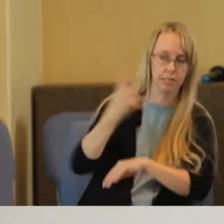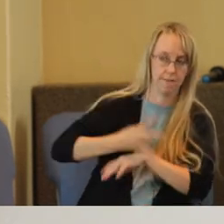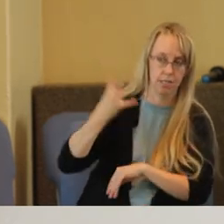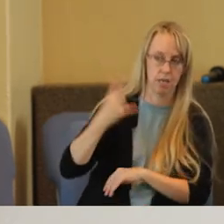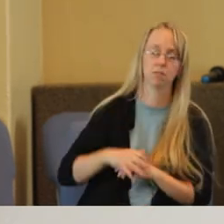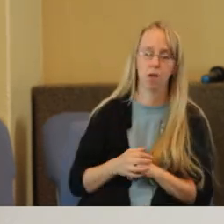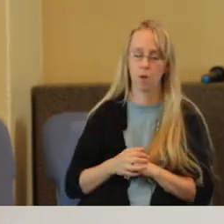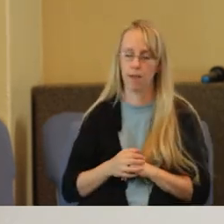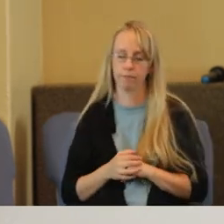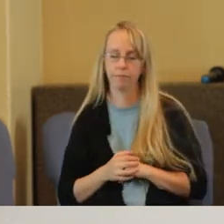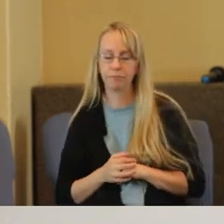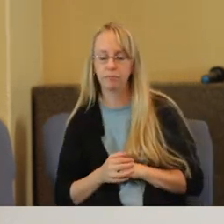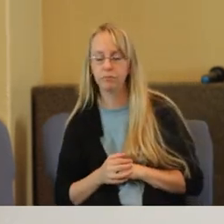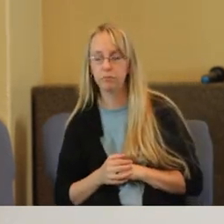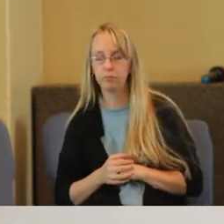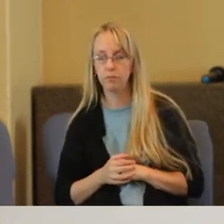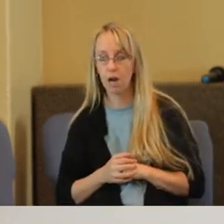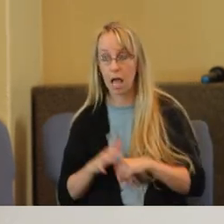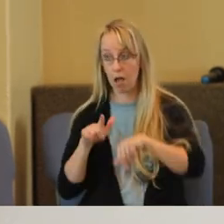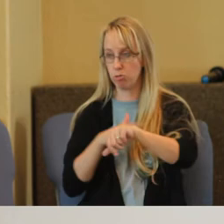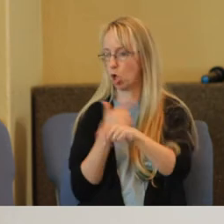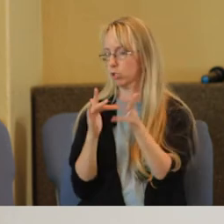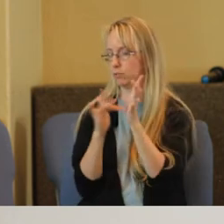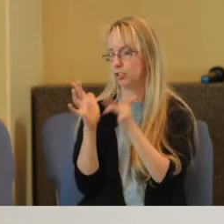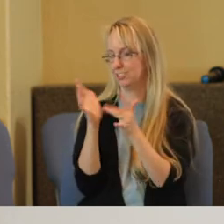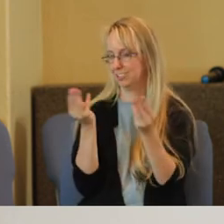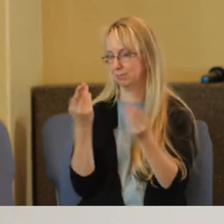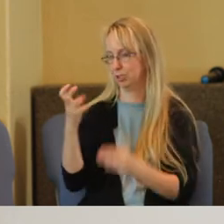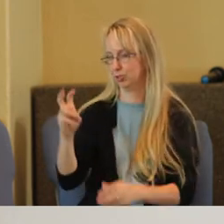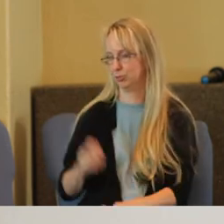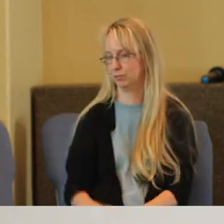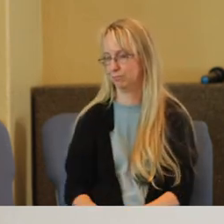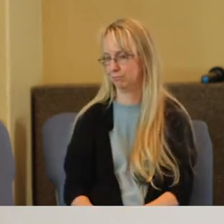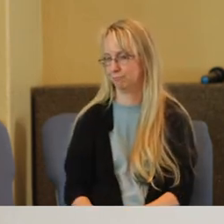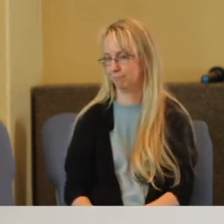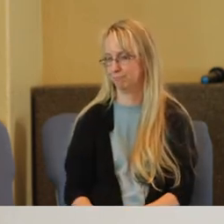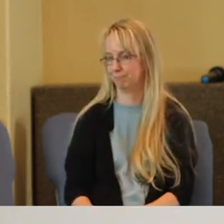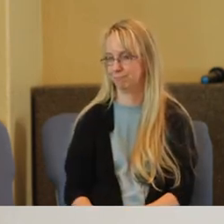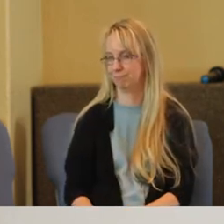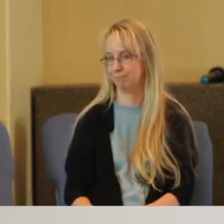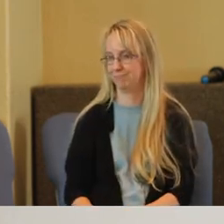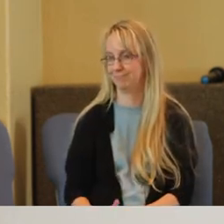7 days, okay? How long was Jesus' mission trip?